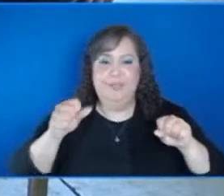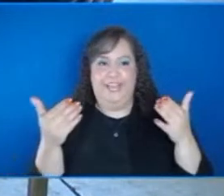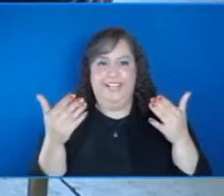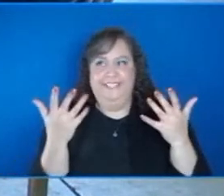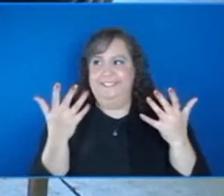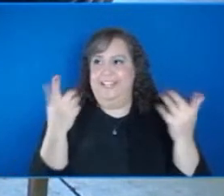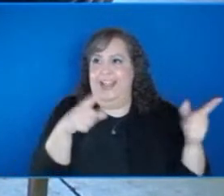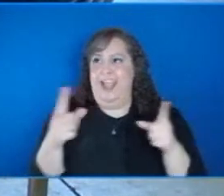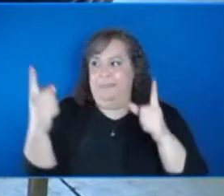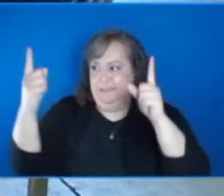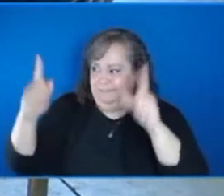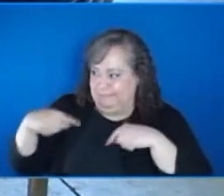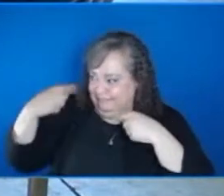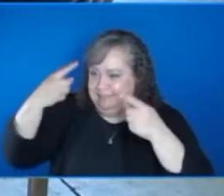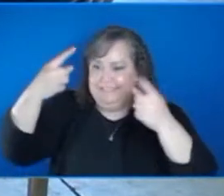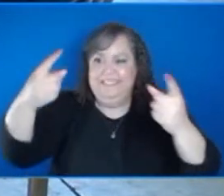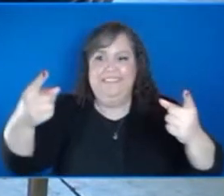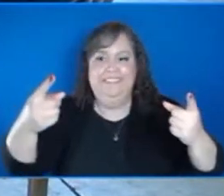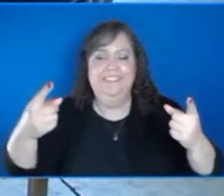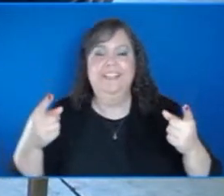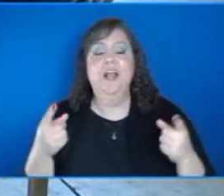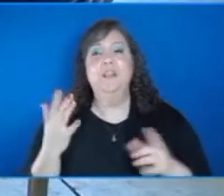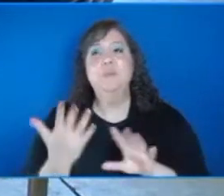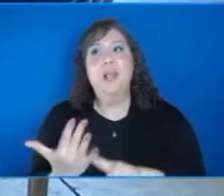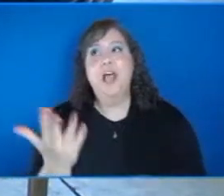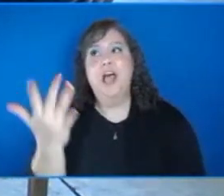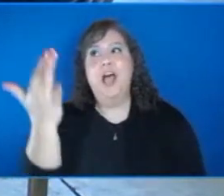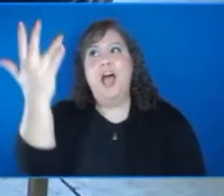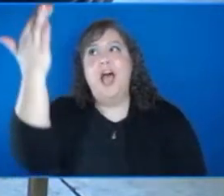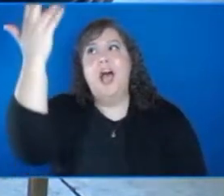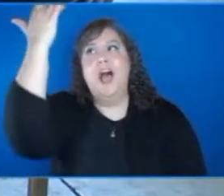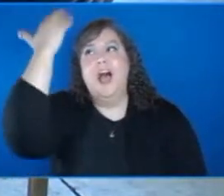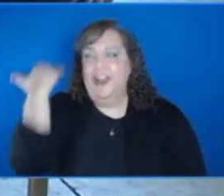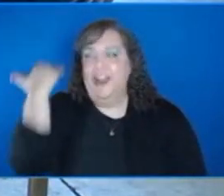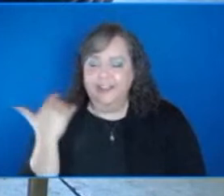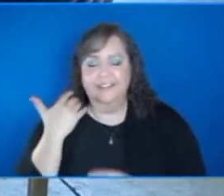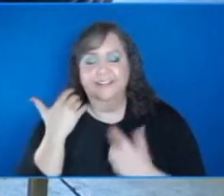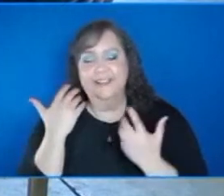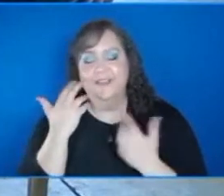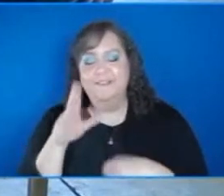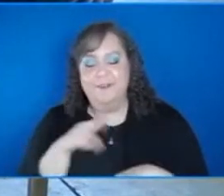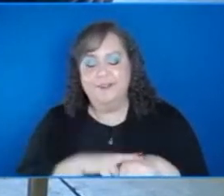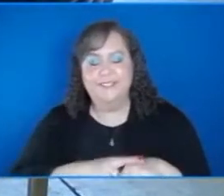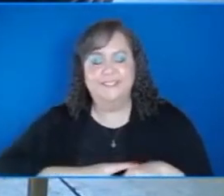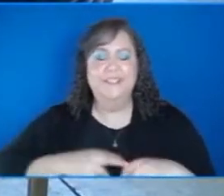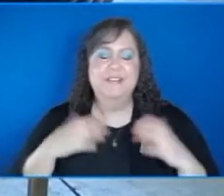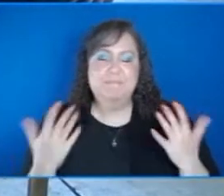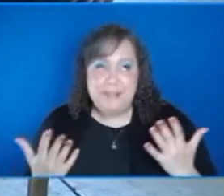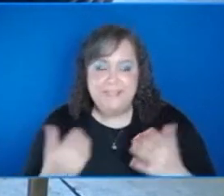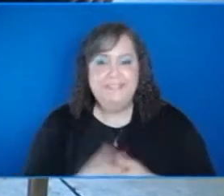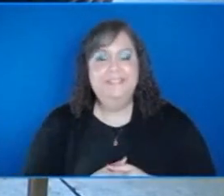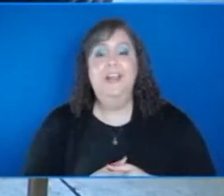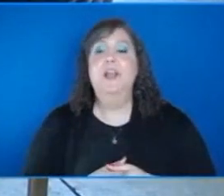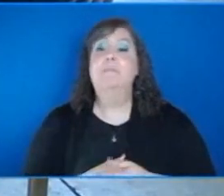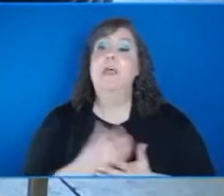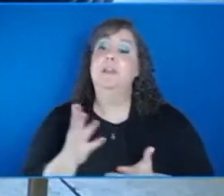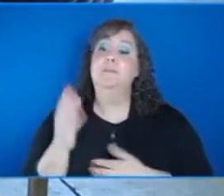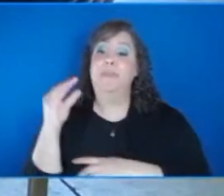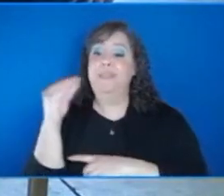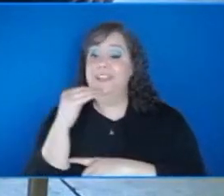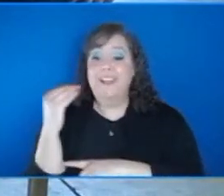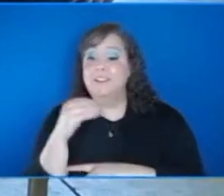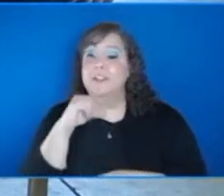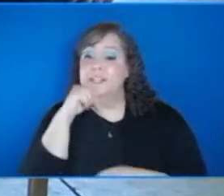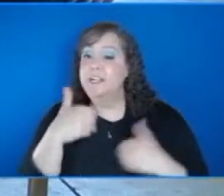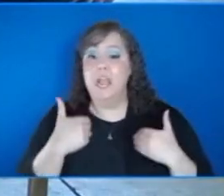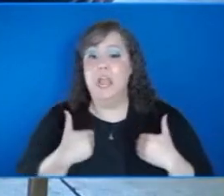since that time. It was quite a long time ago, of course. Fair, fair. But the one thing we like to say is that the dinosaurs didn't have the